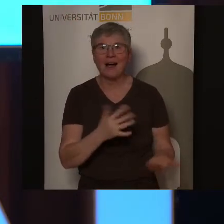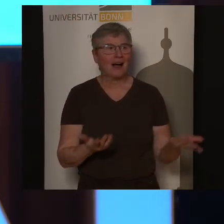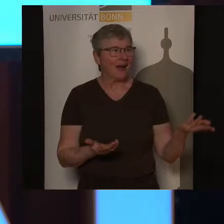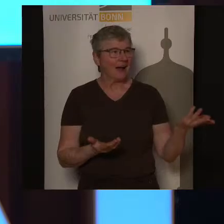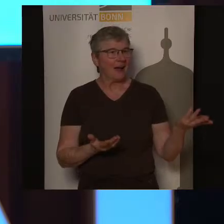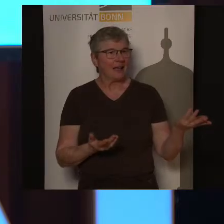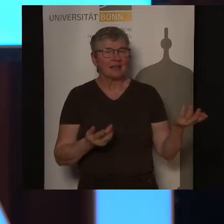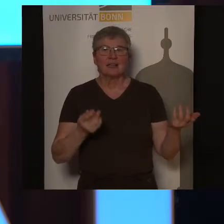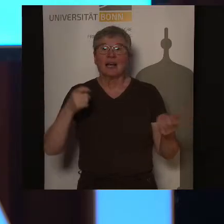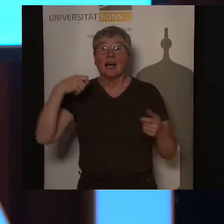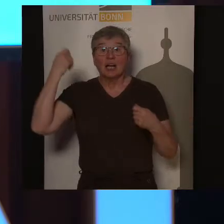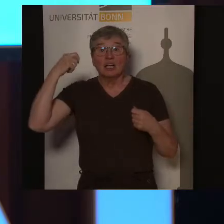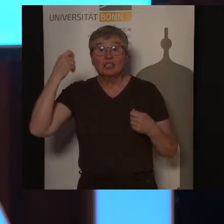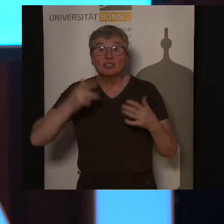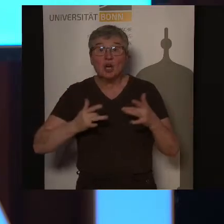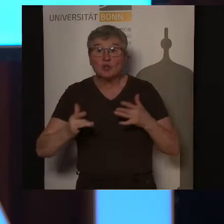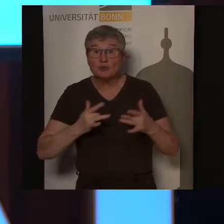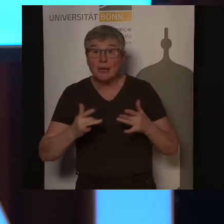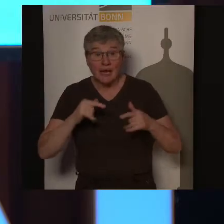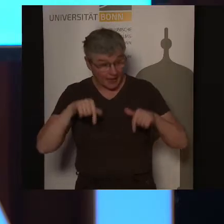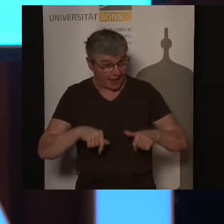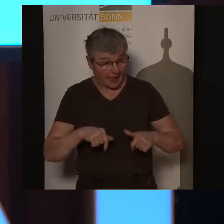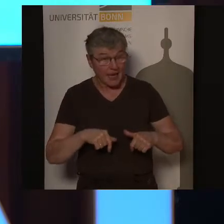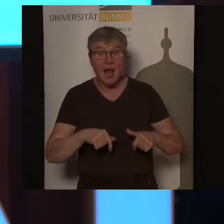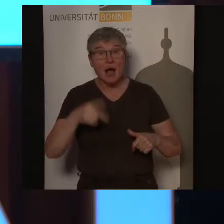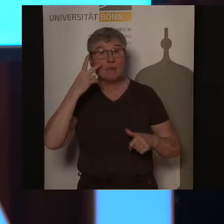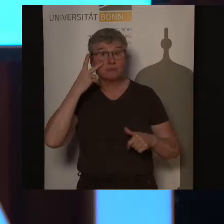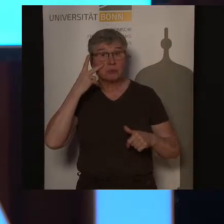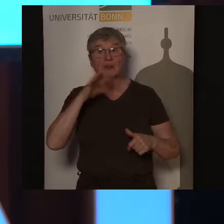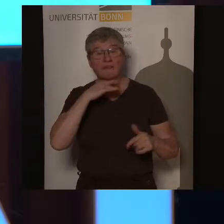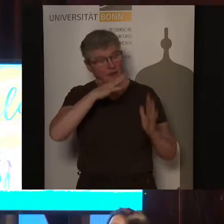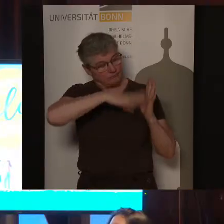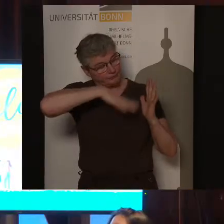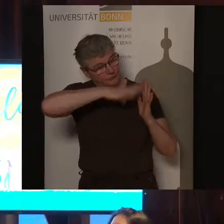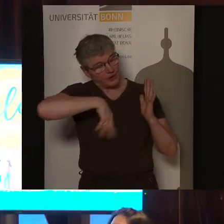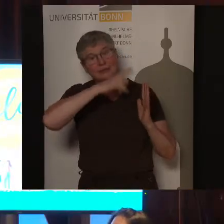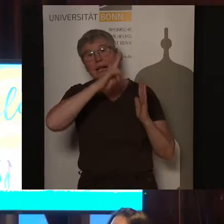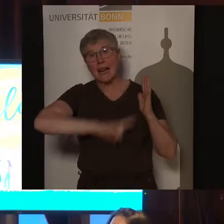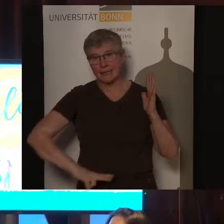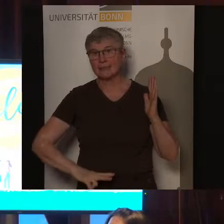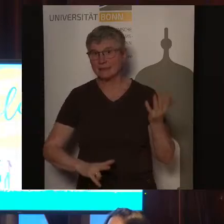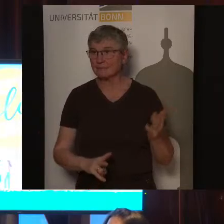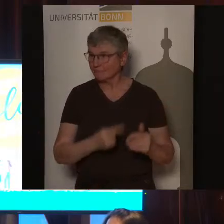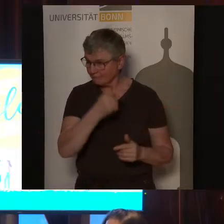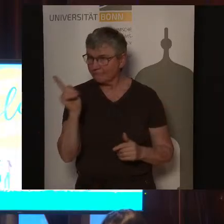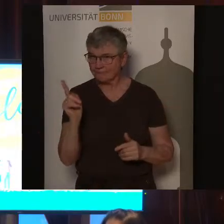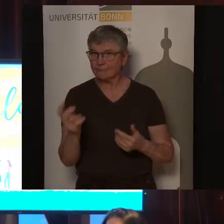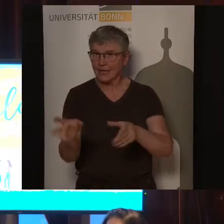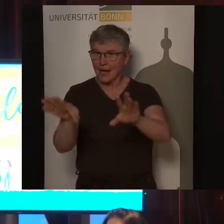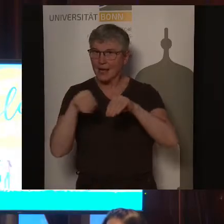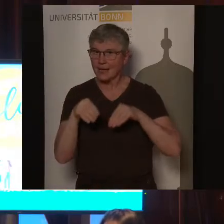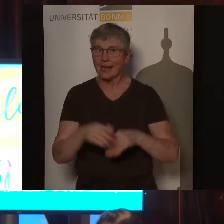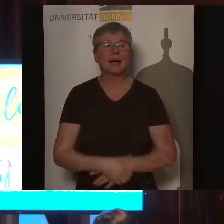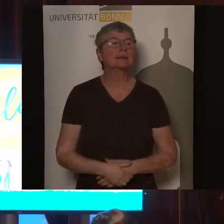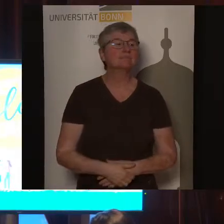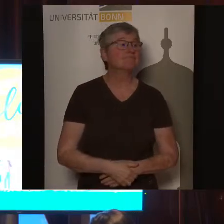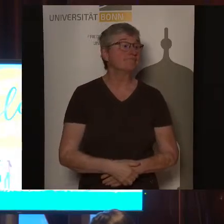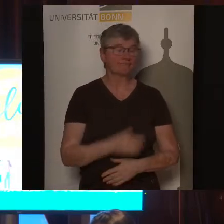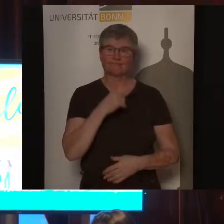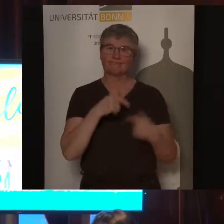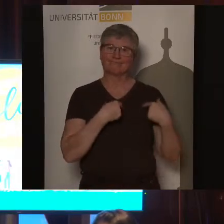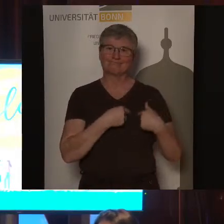exciting readings there with famous actors. And yeah. Okay, thank